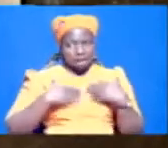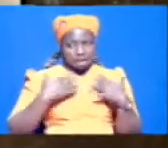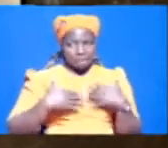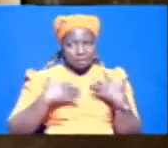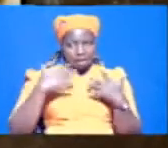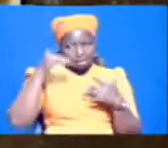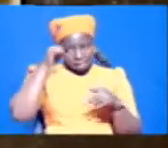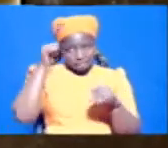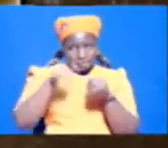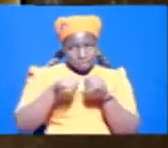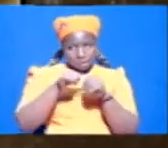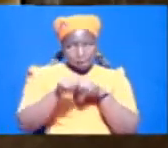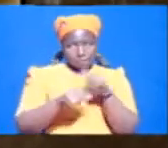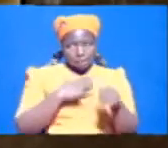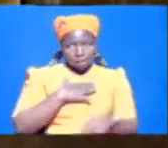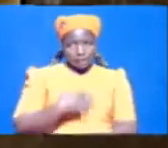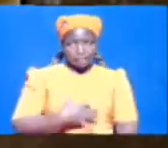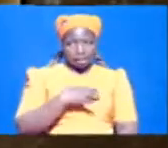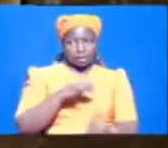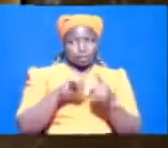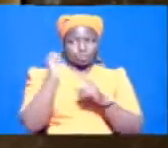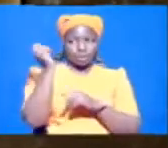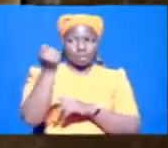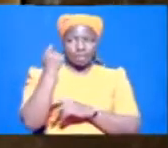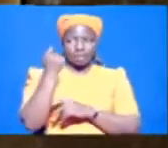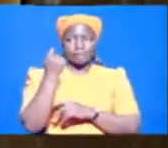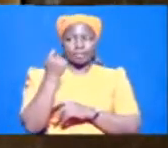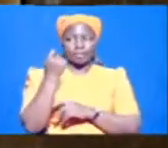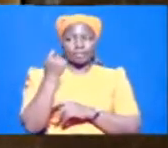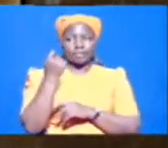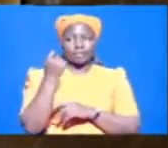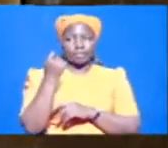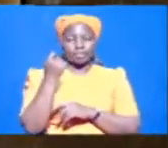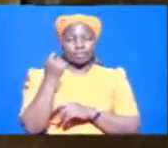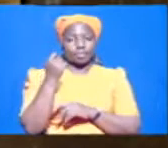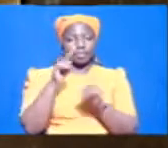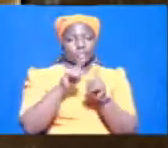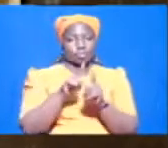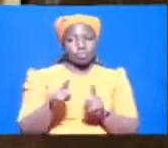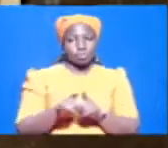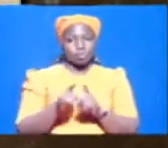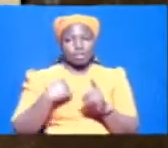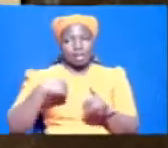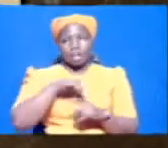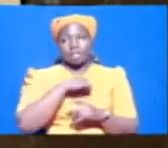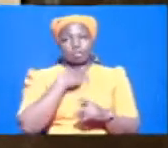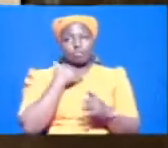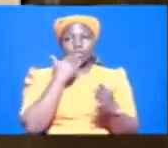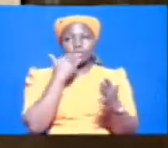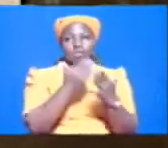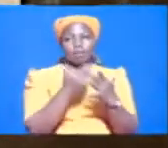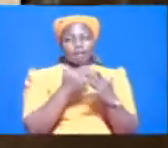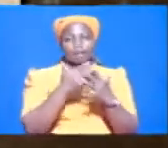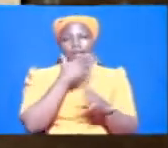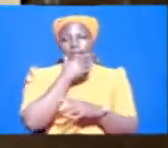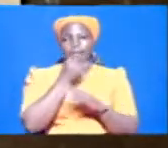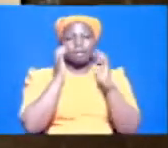Kenya, and we just would like to thank Mzee Kenyatta and his